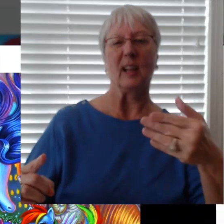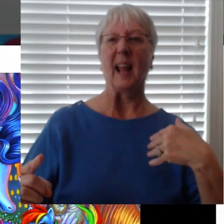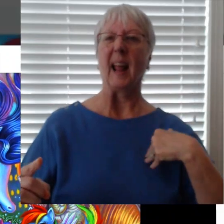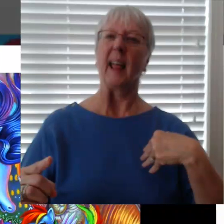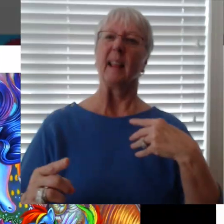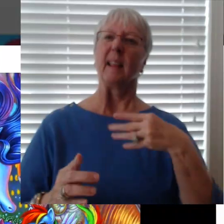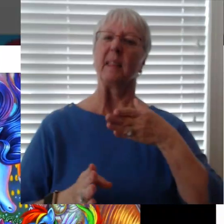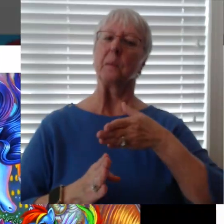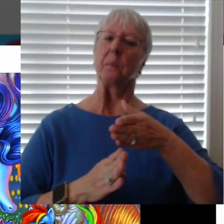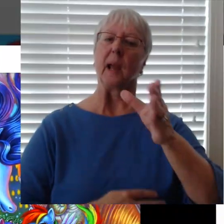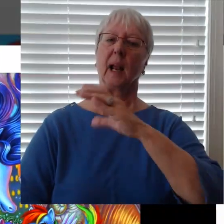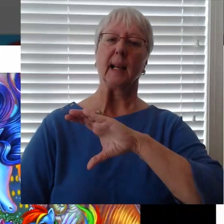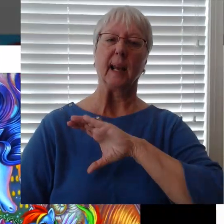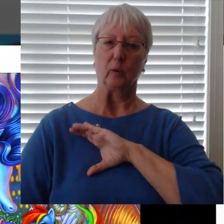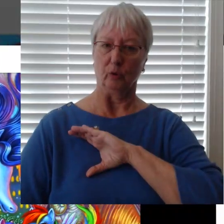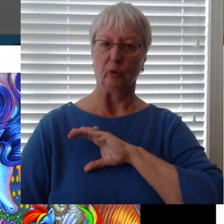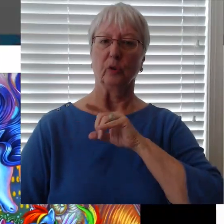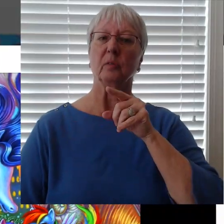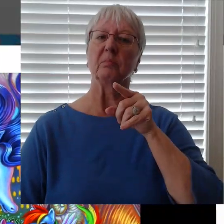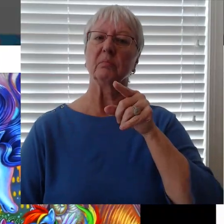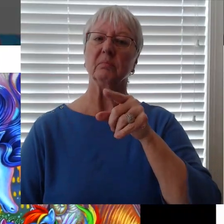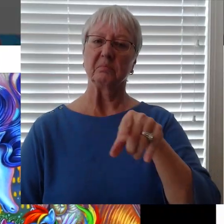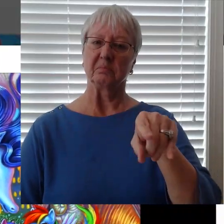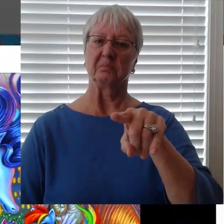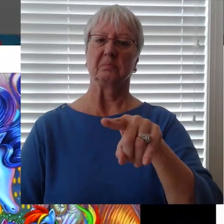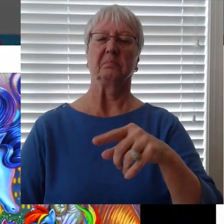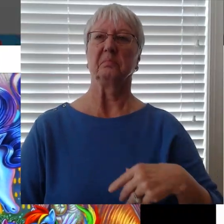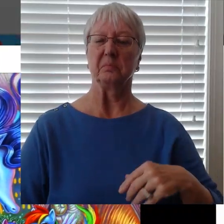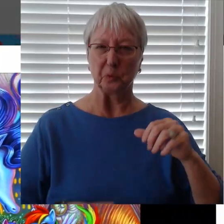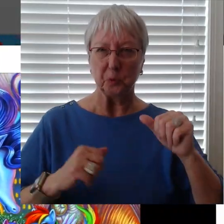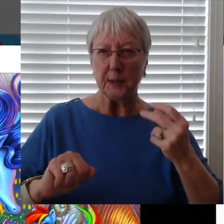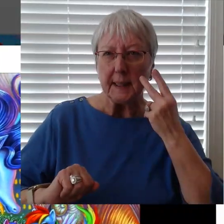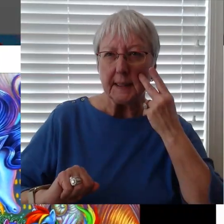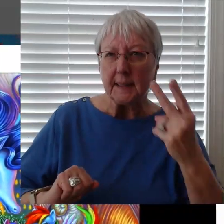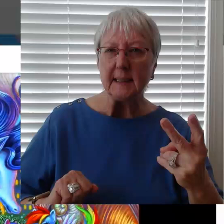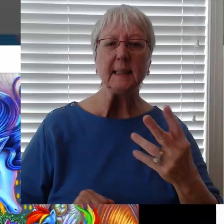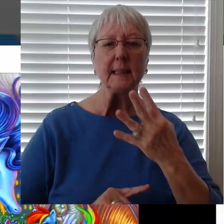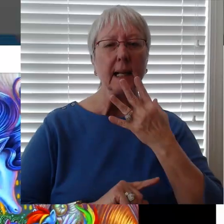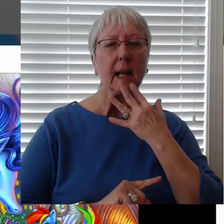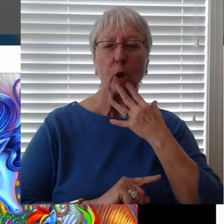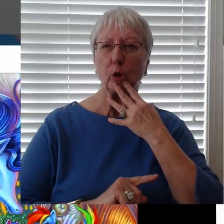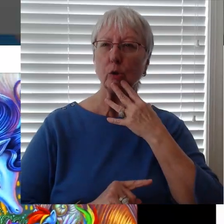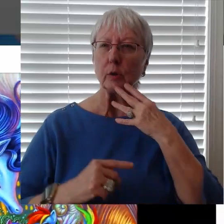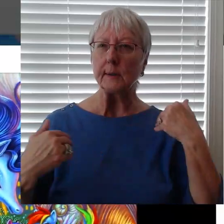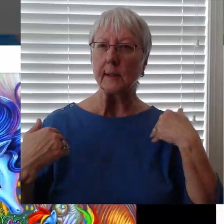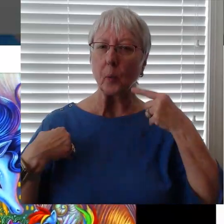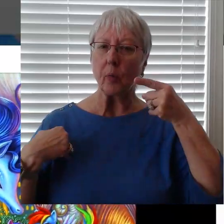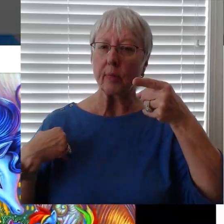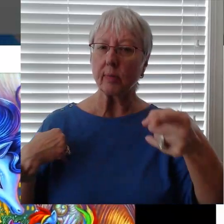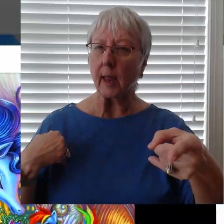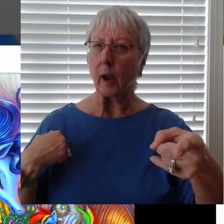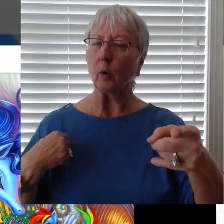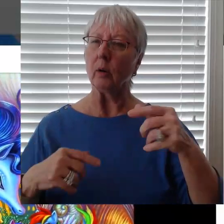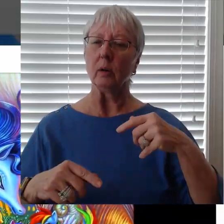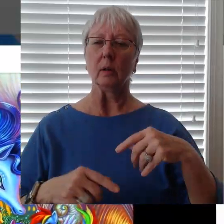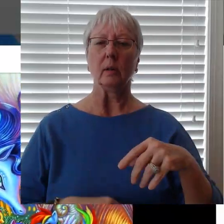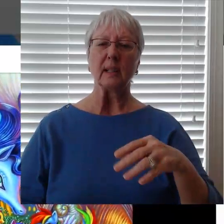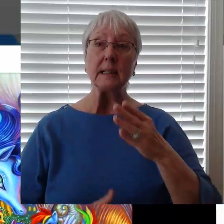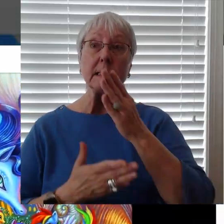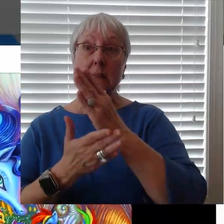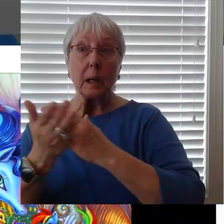pony, Rainbow Dash, to vibrate and react with the greatest intensity. Because some important characters are pink